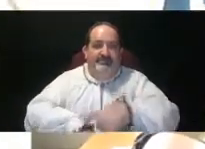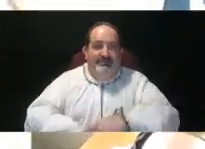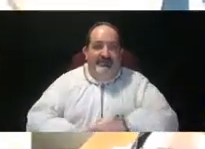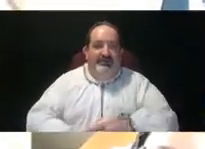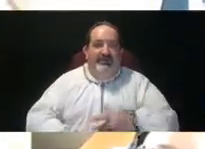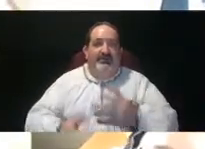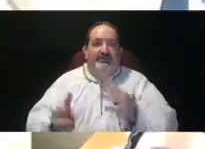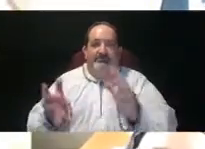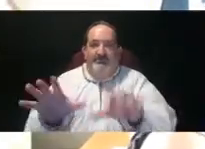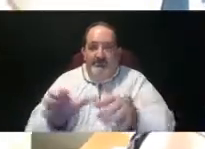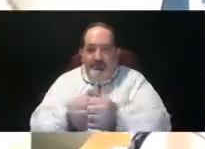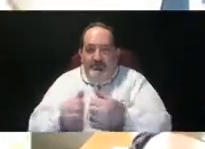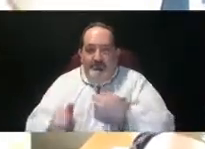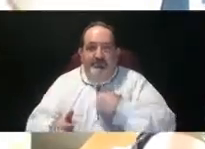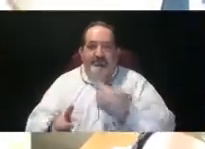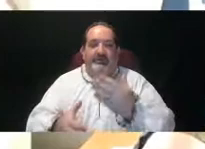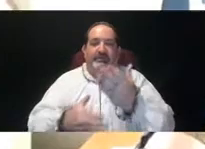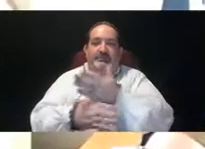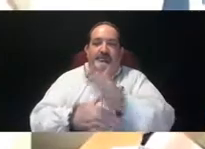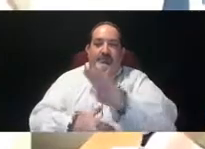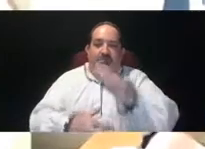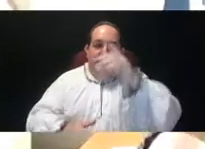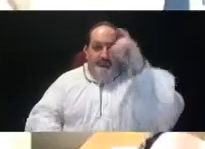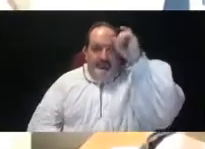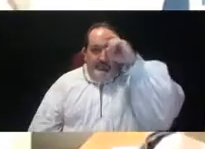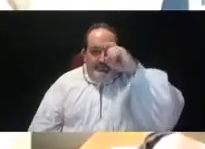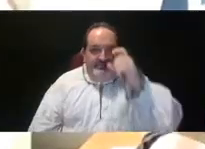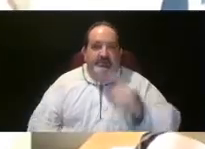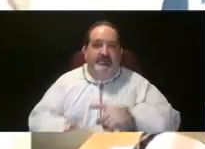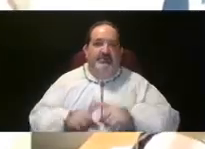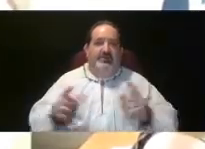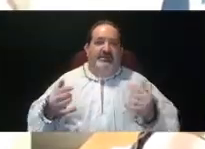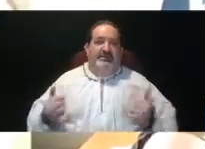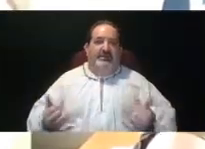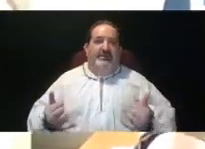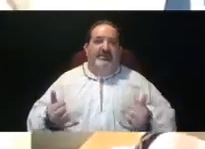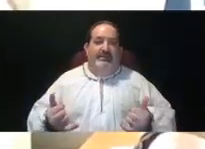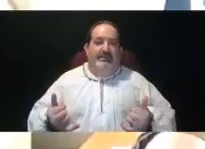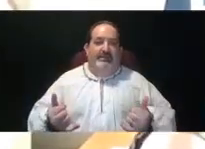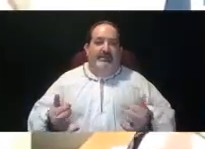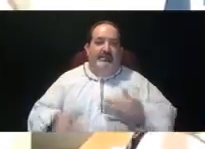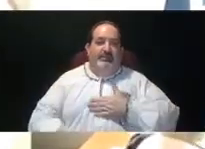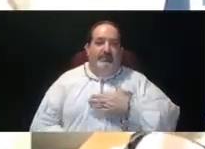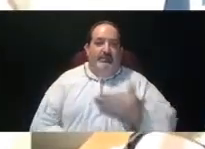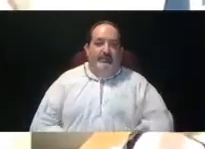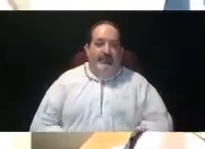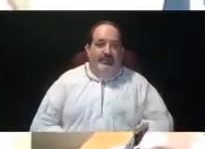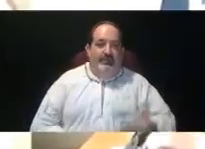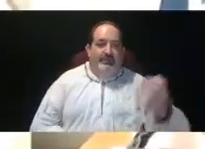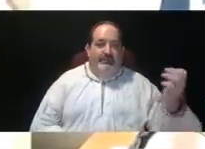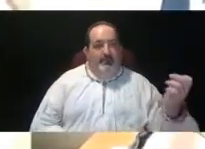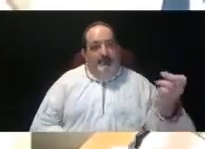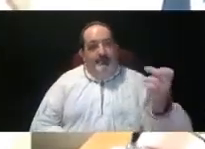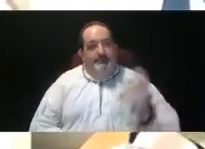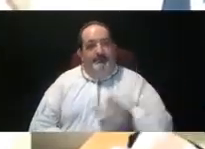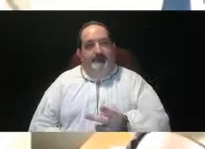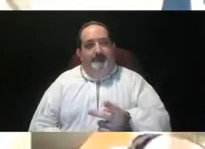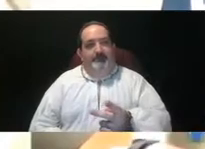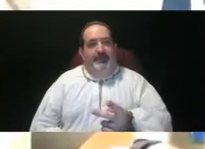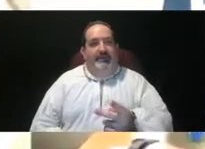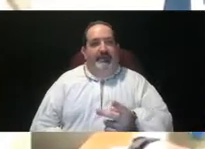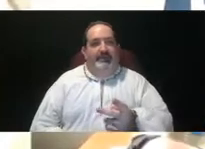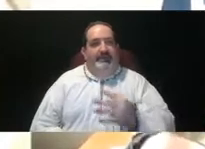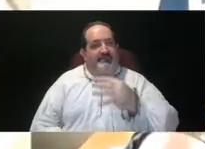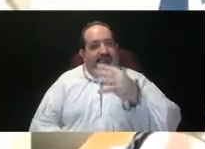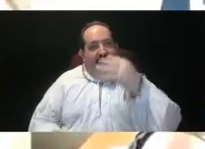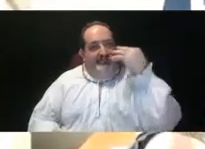me, sharing your wisdom, but right now, your willingness to step back into the